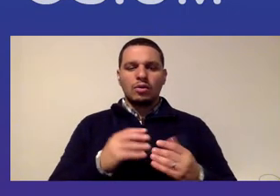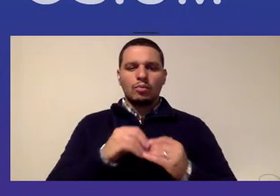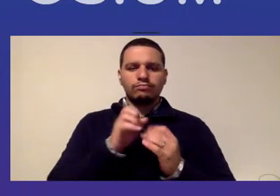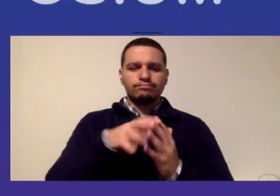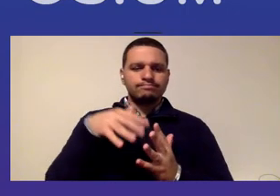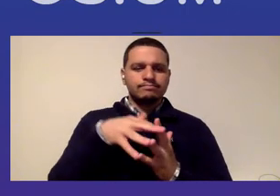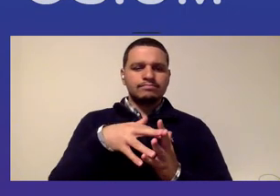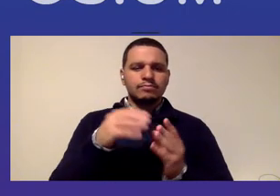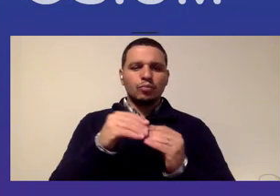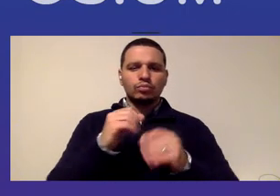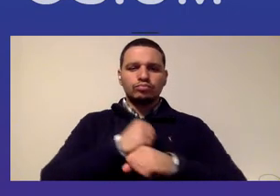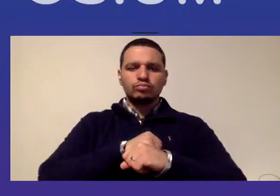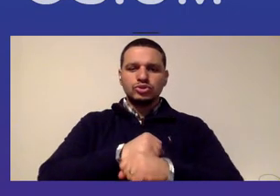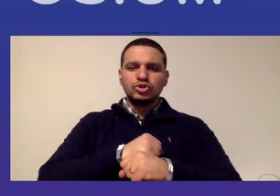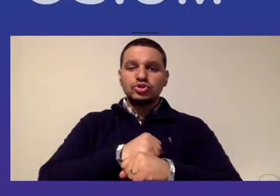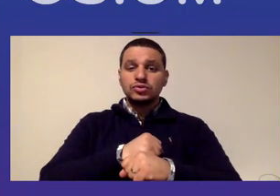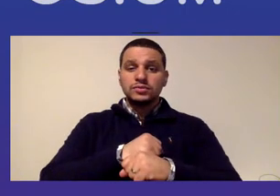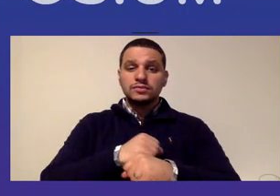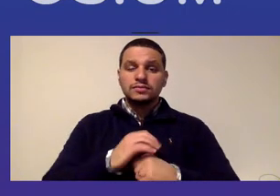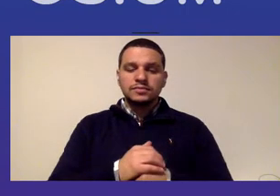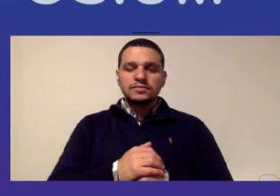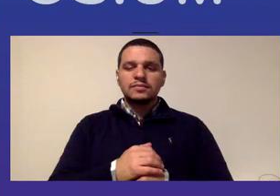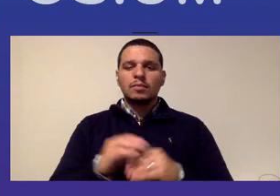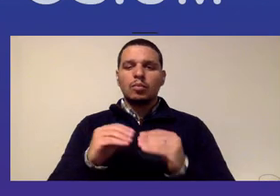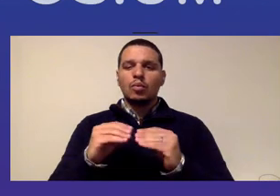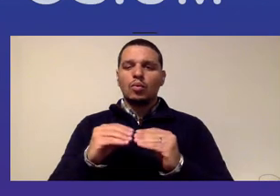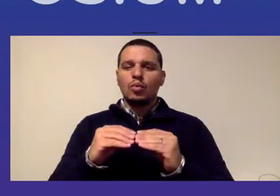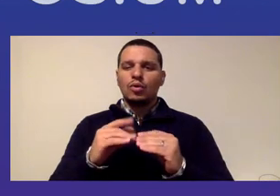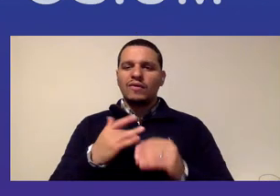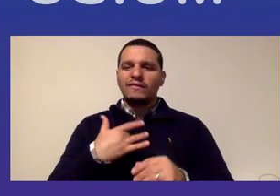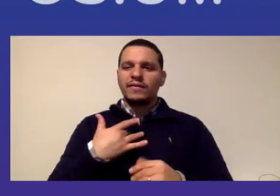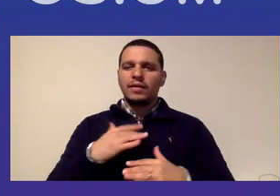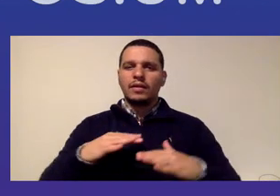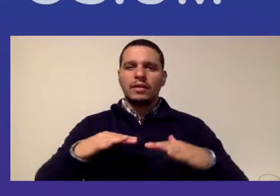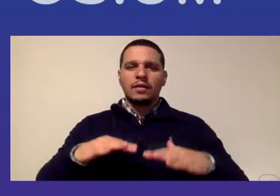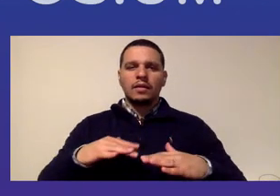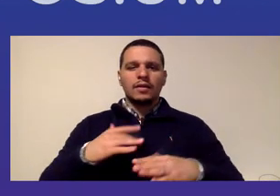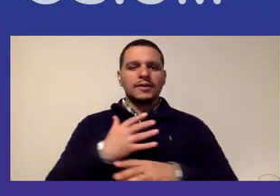protected, even more kind of held and safe here.